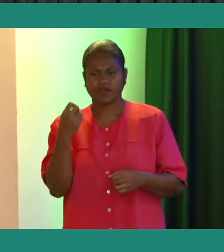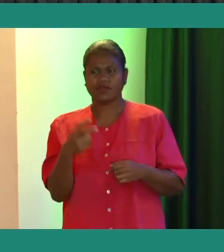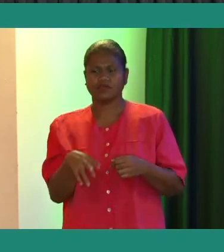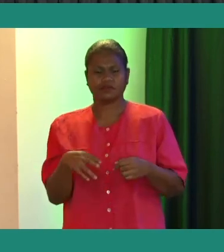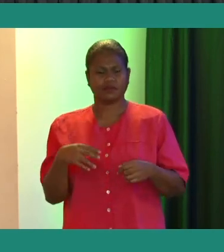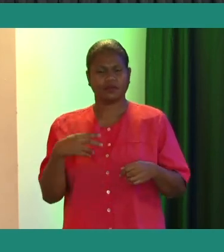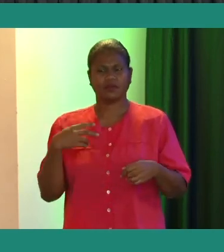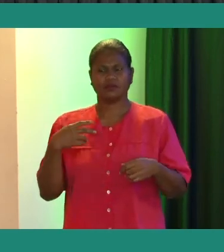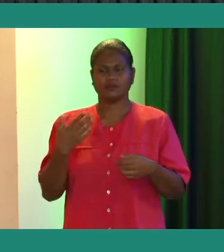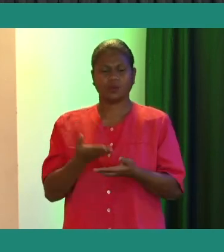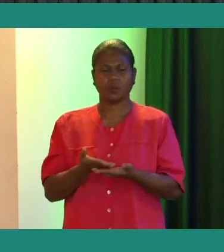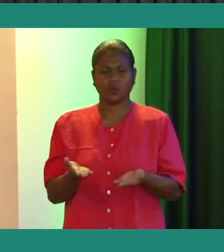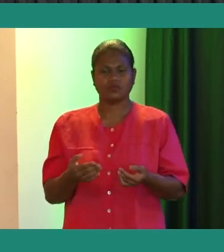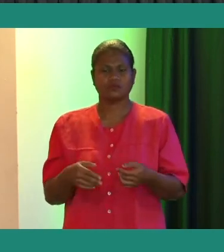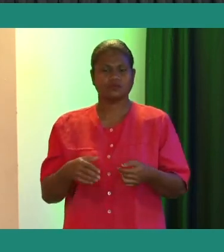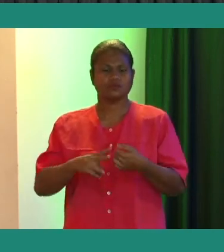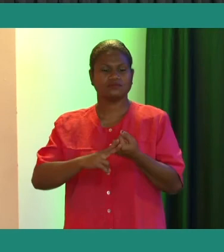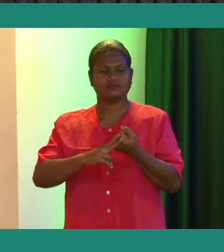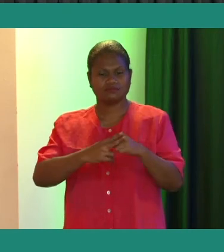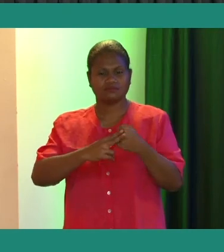to that agency,